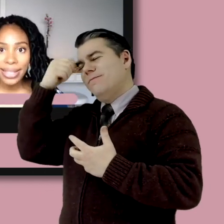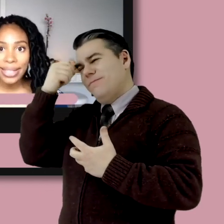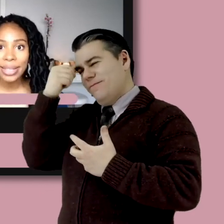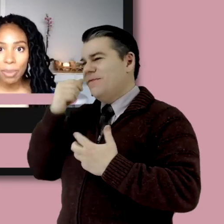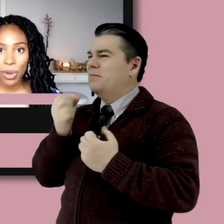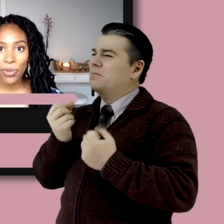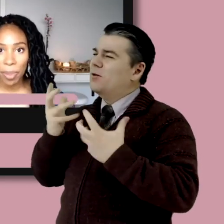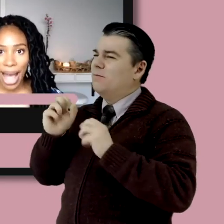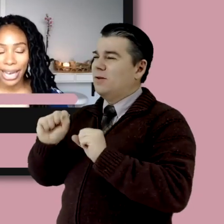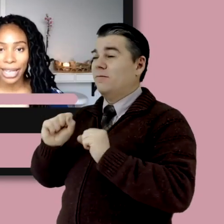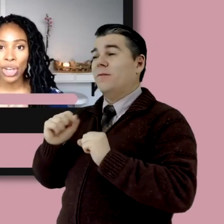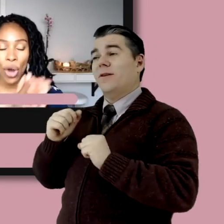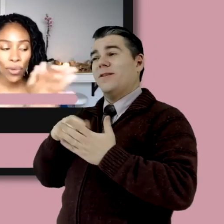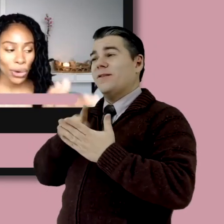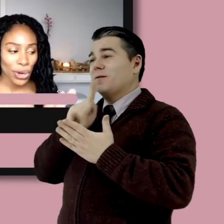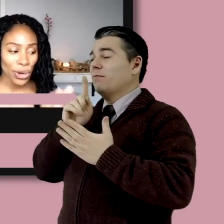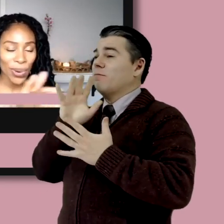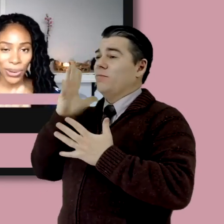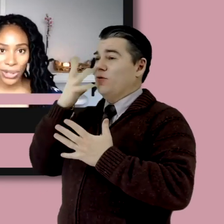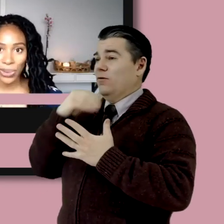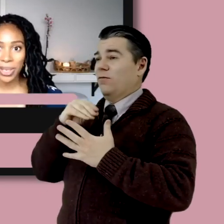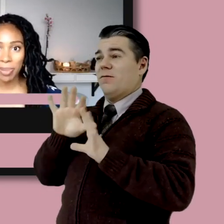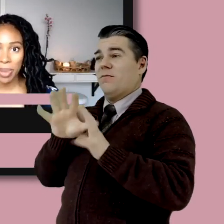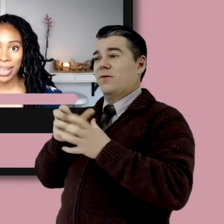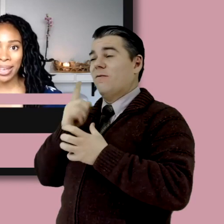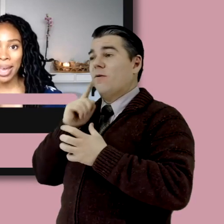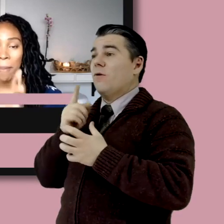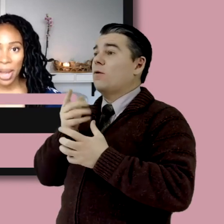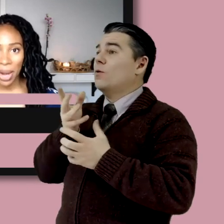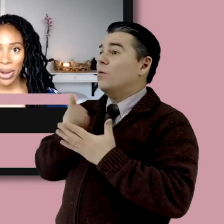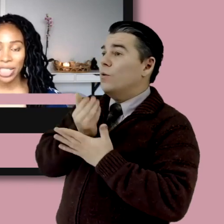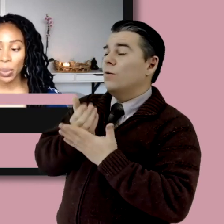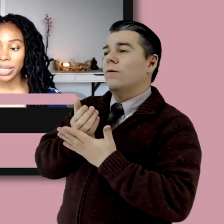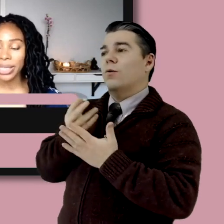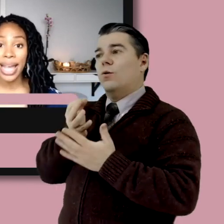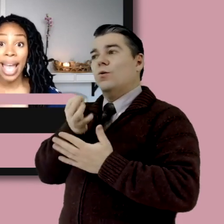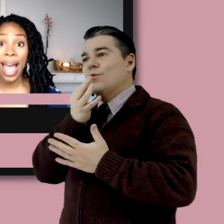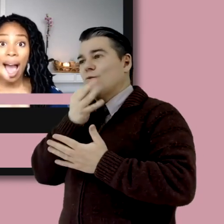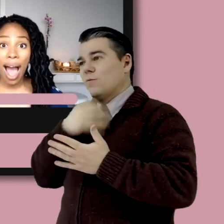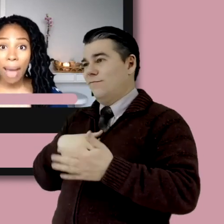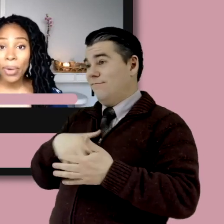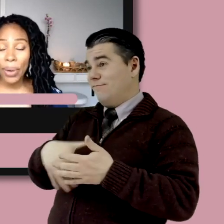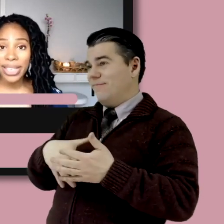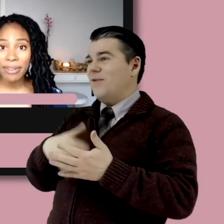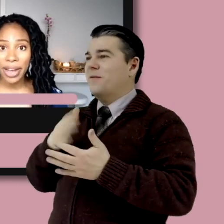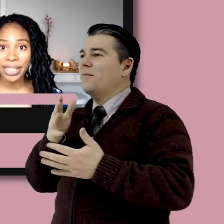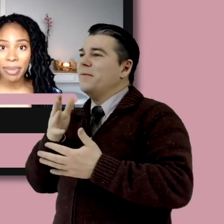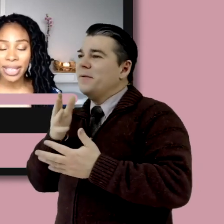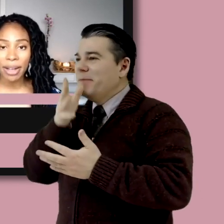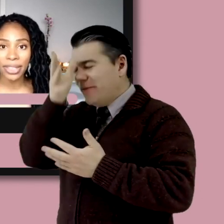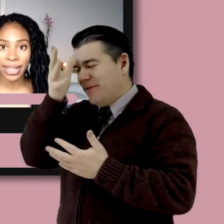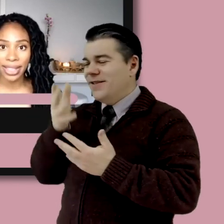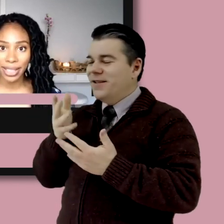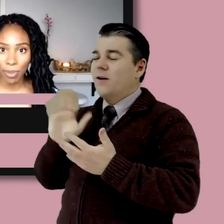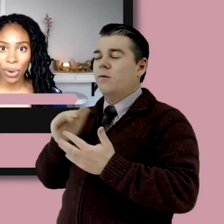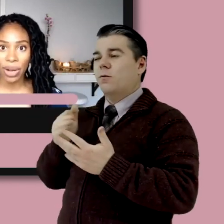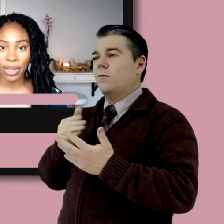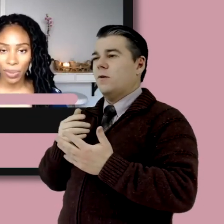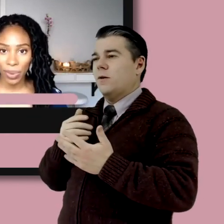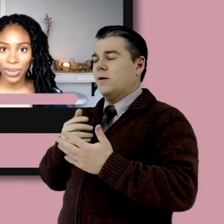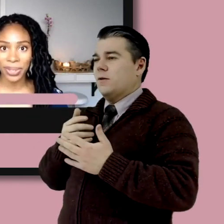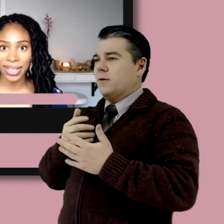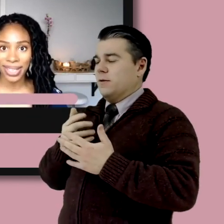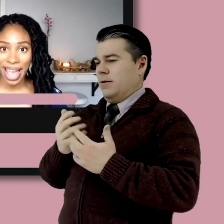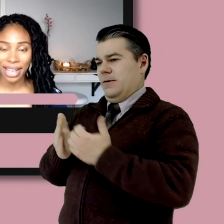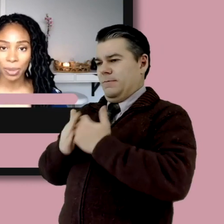this is a beautiful package for new or soon to be parents, where it's like, I'm going to invest in myself to get the support and